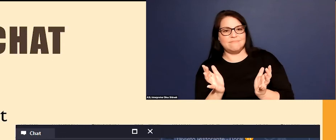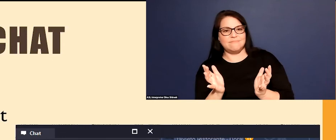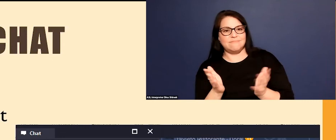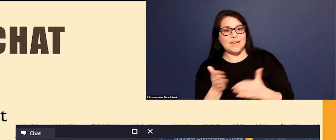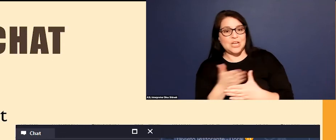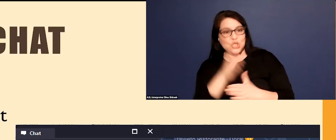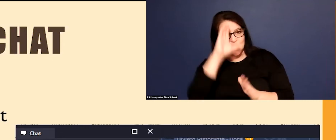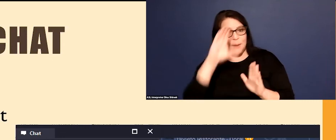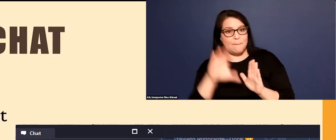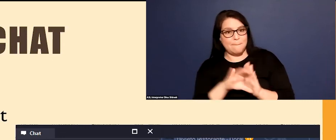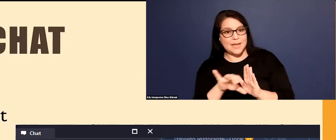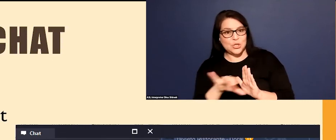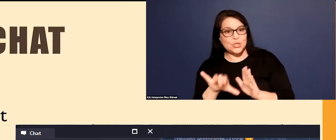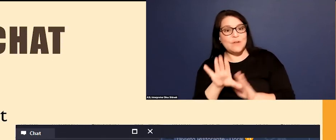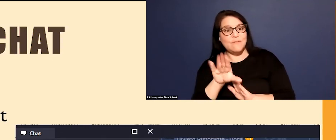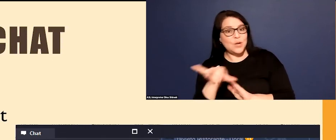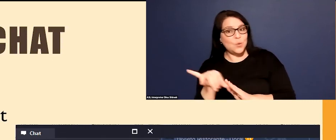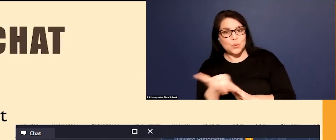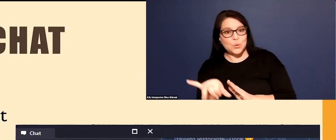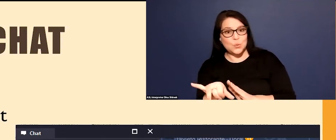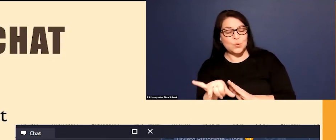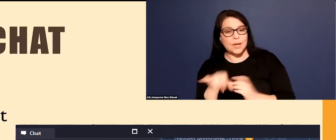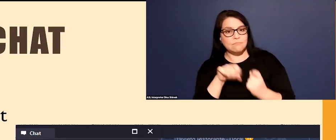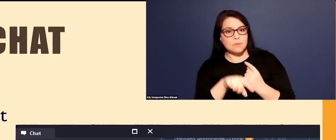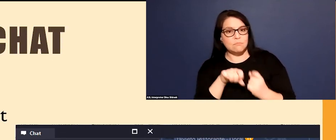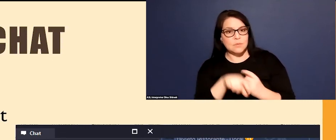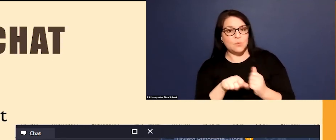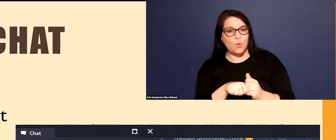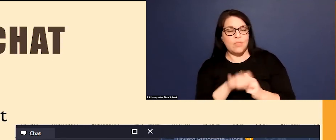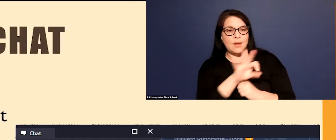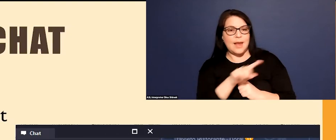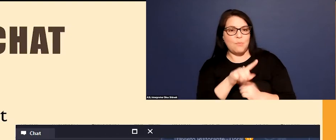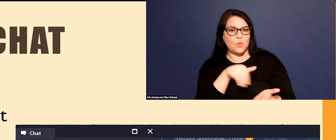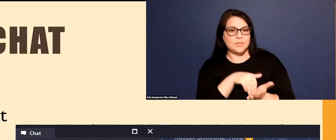pictures as well as video with the 911 Center.